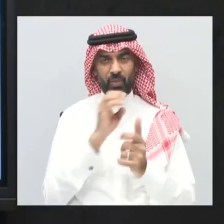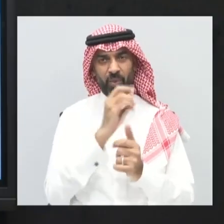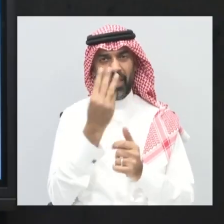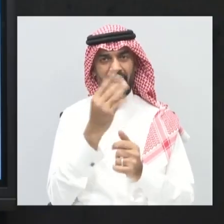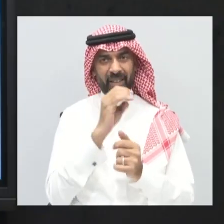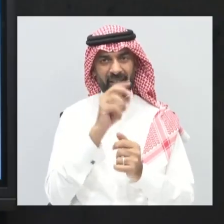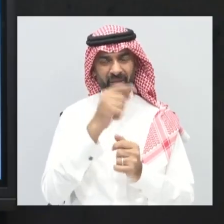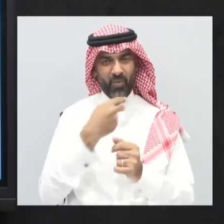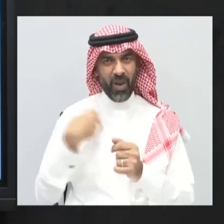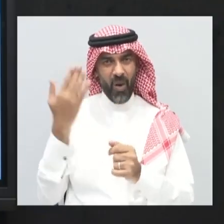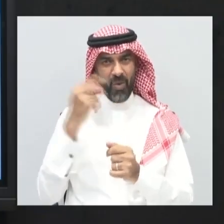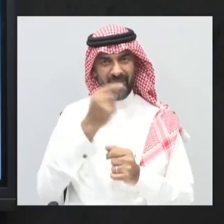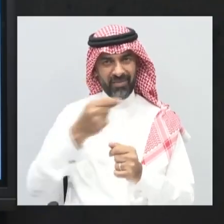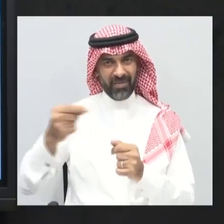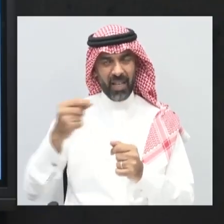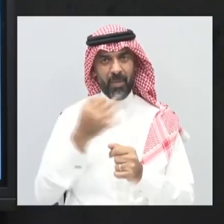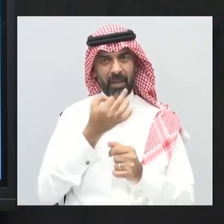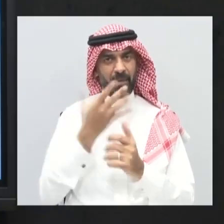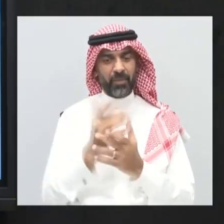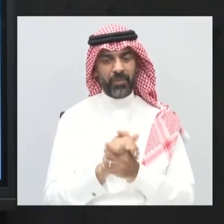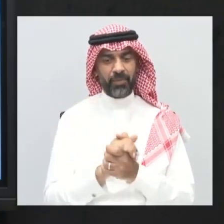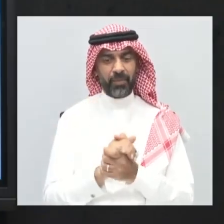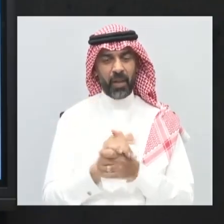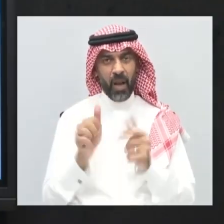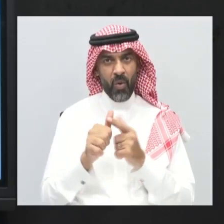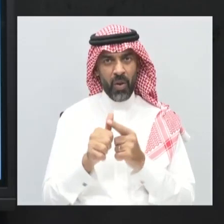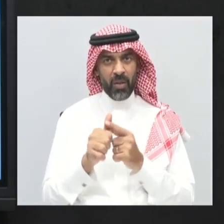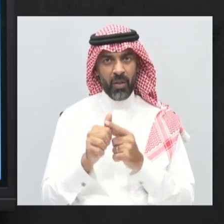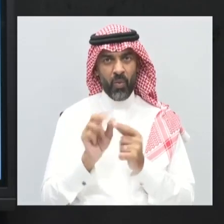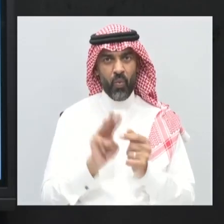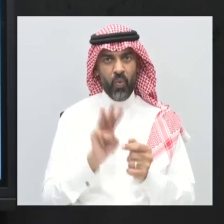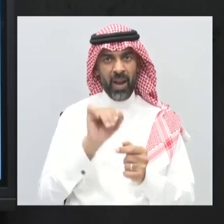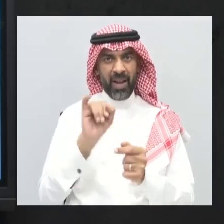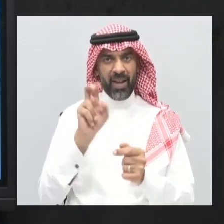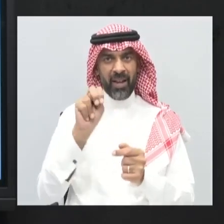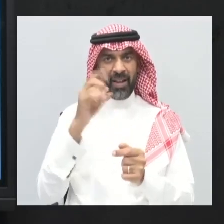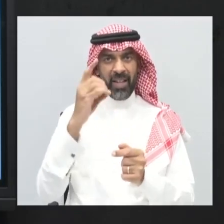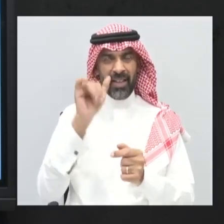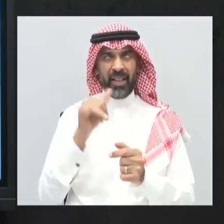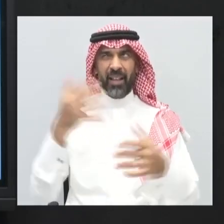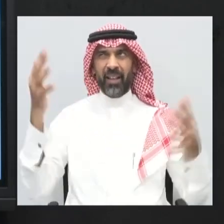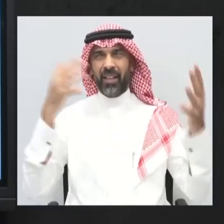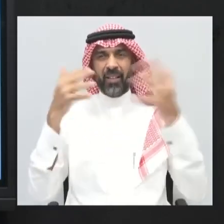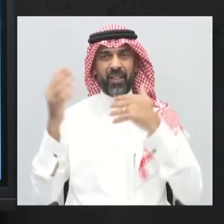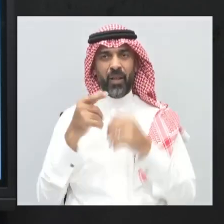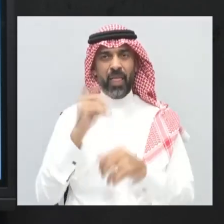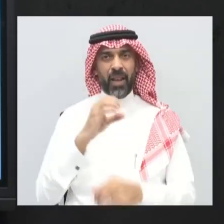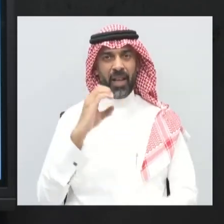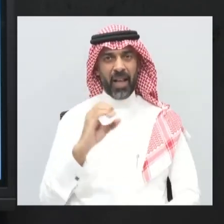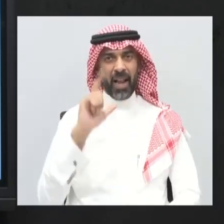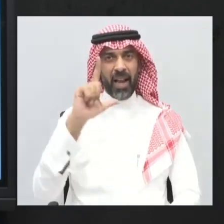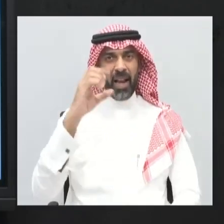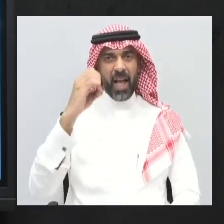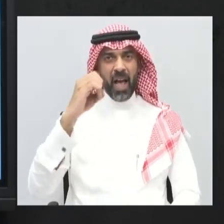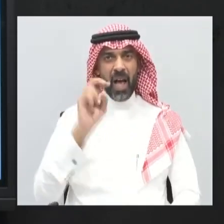3 sentences about weather? It's windy today. It's cloudy today. It's sunny today.